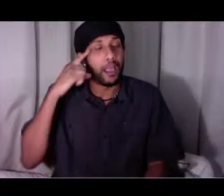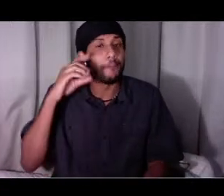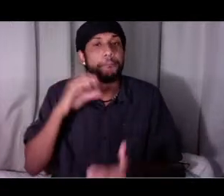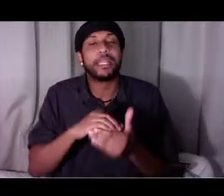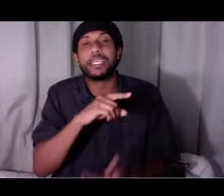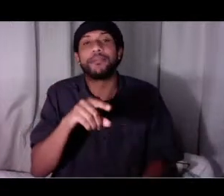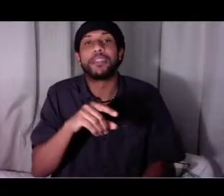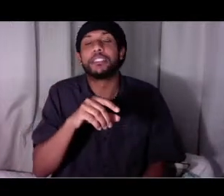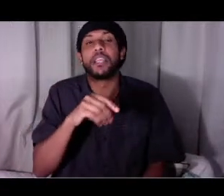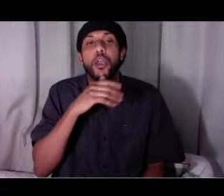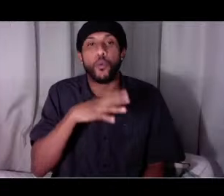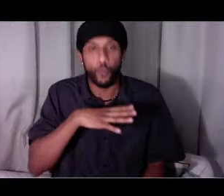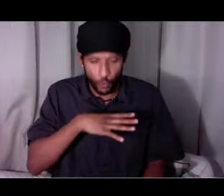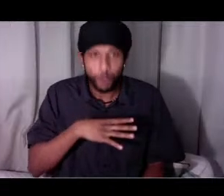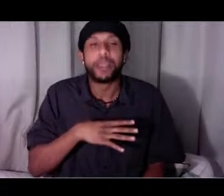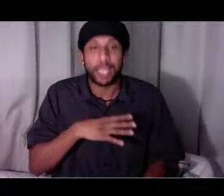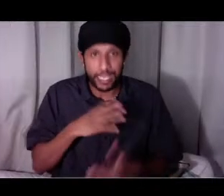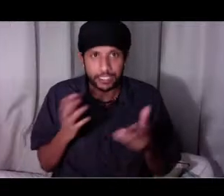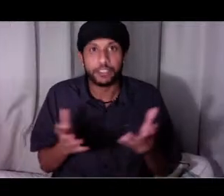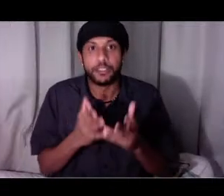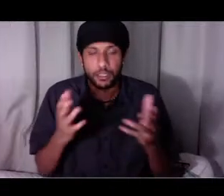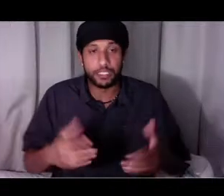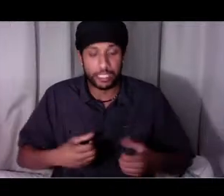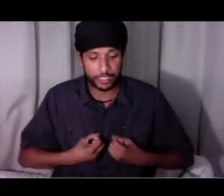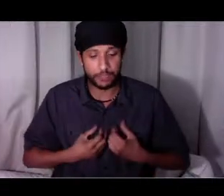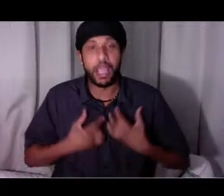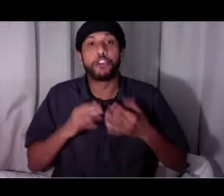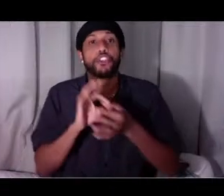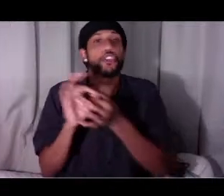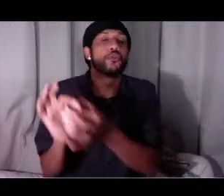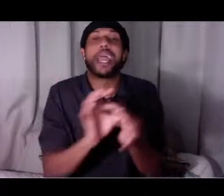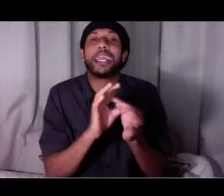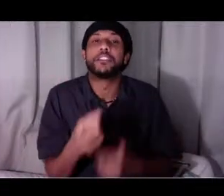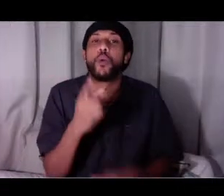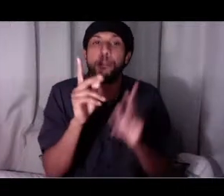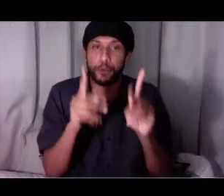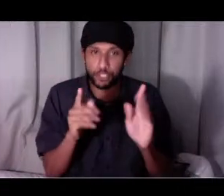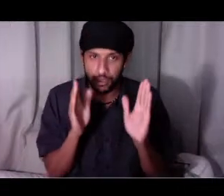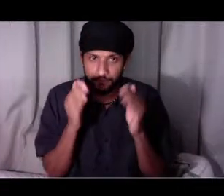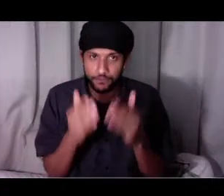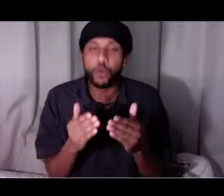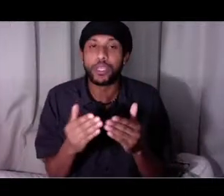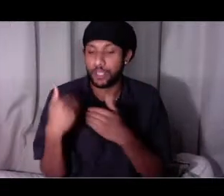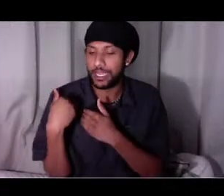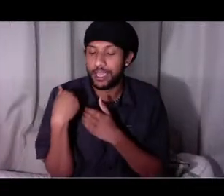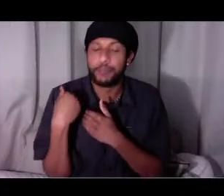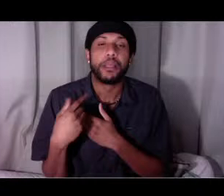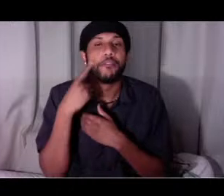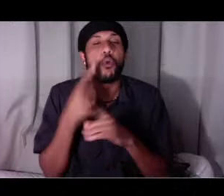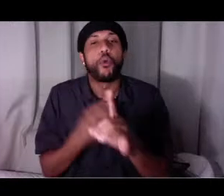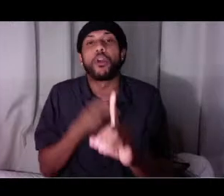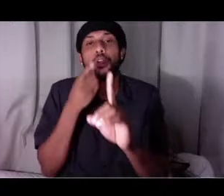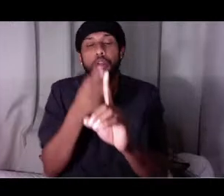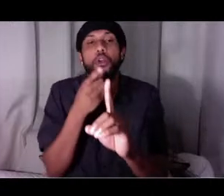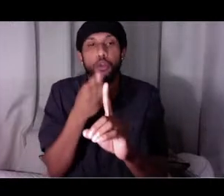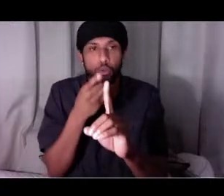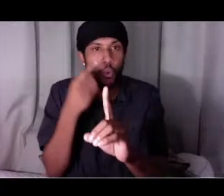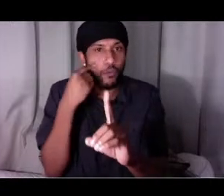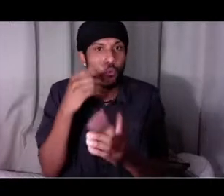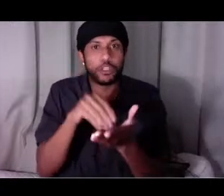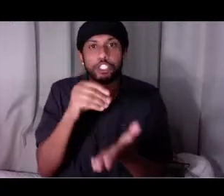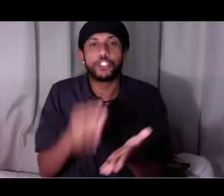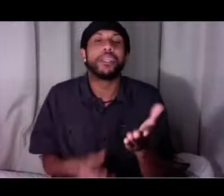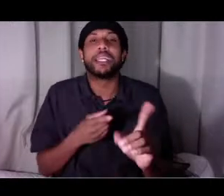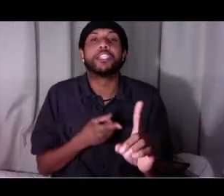sterk's courage has inspired us to unite us as one and to really focus on accountability towards our common goals goals of a student